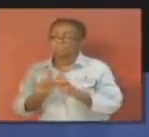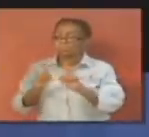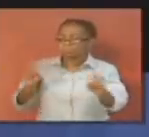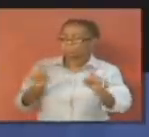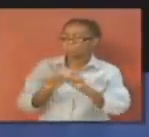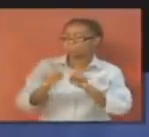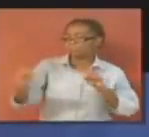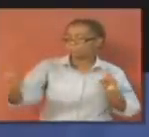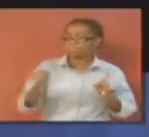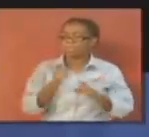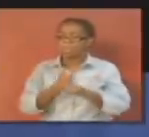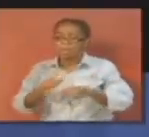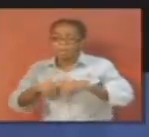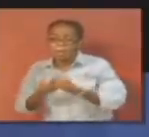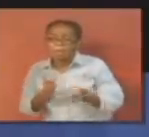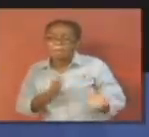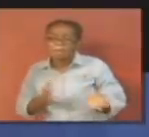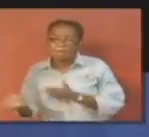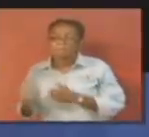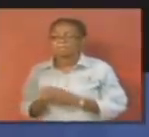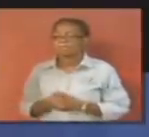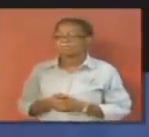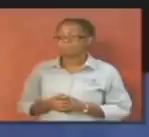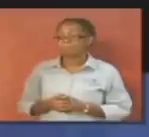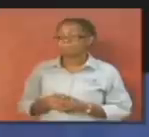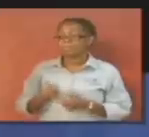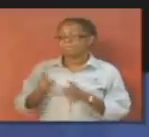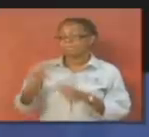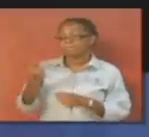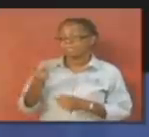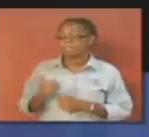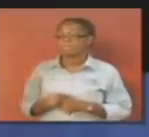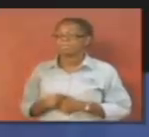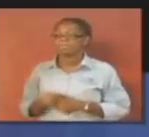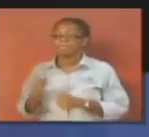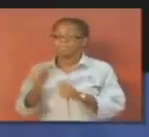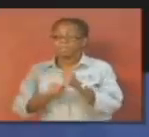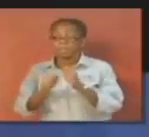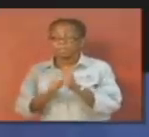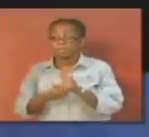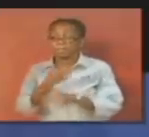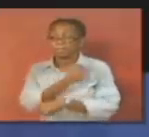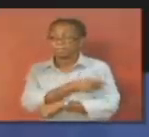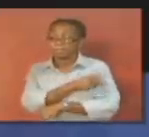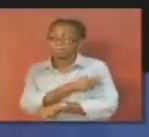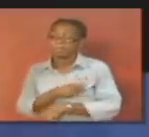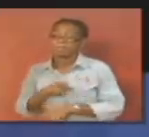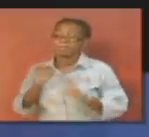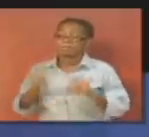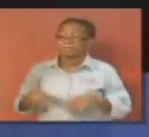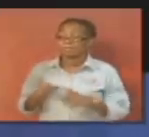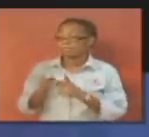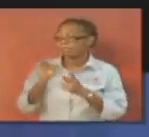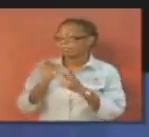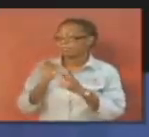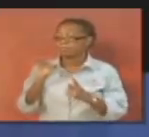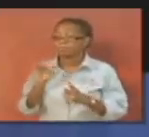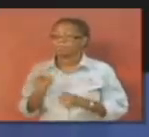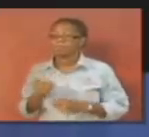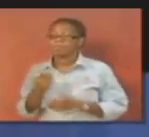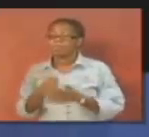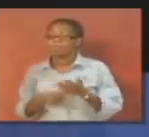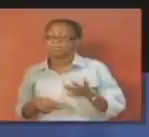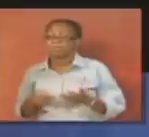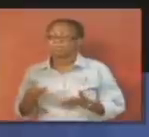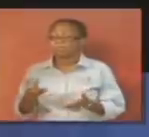even refuse treatment or anything or along those lines. Some persons have raised concerns with me that they would prefer to take